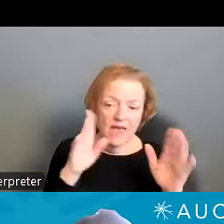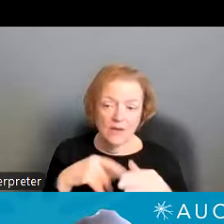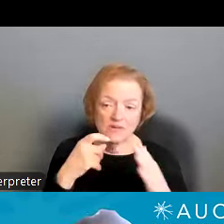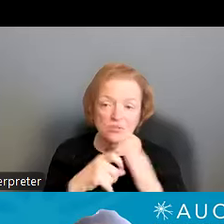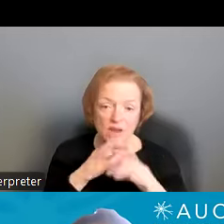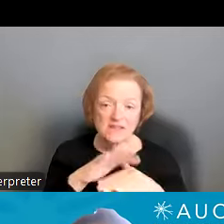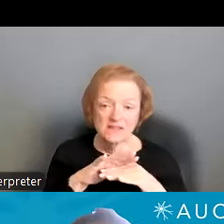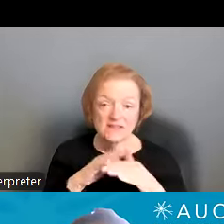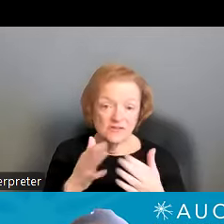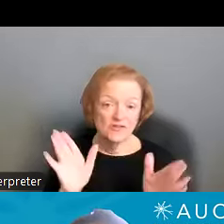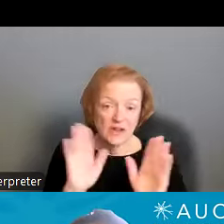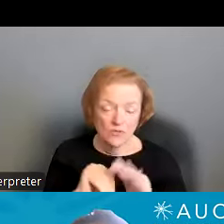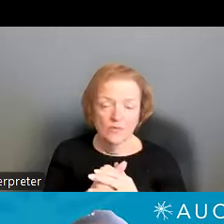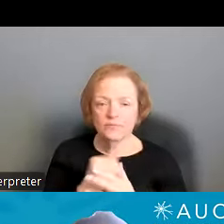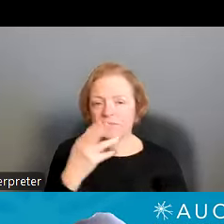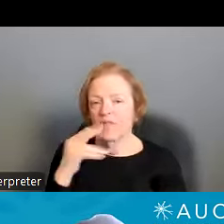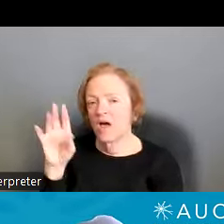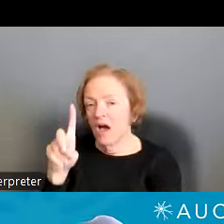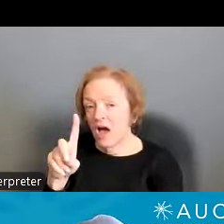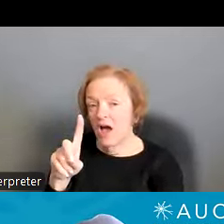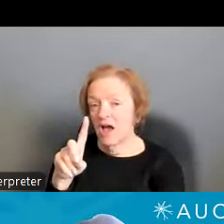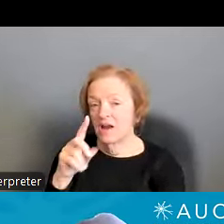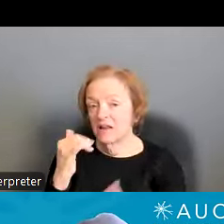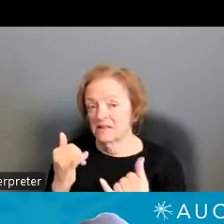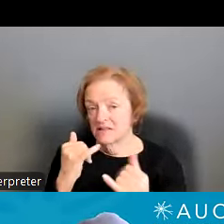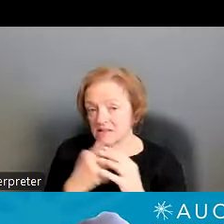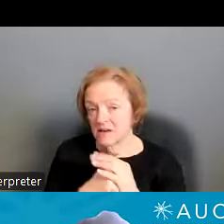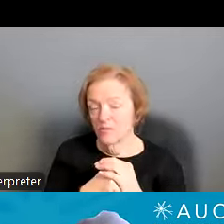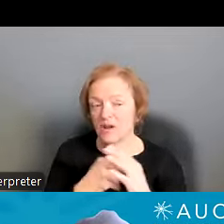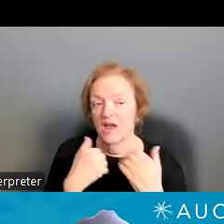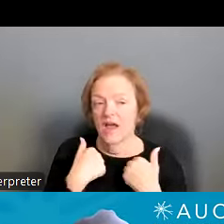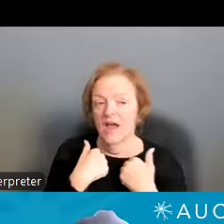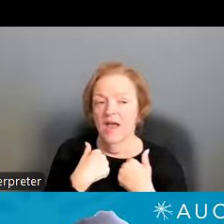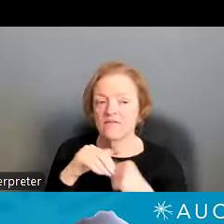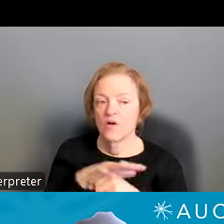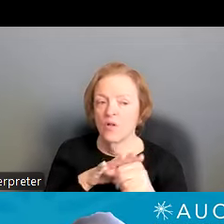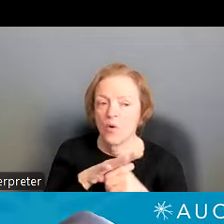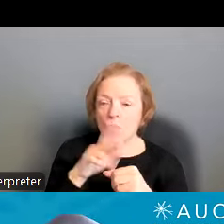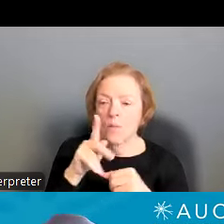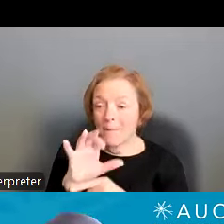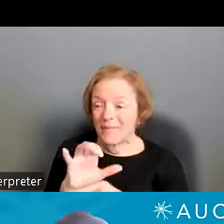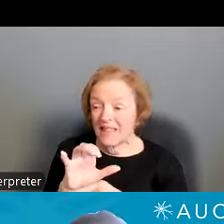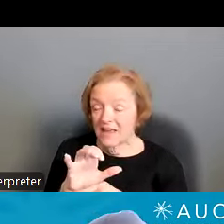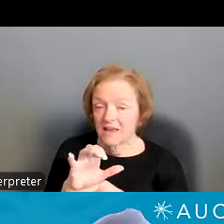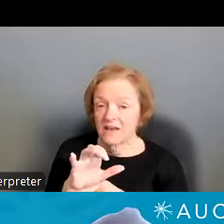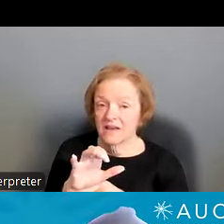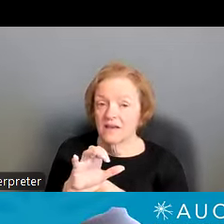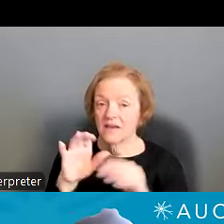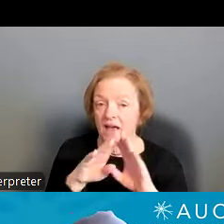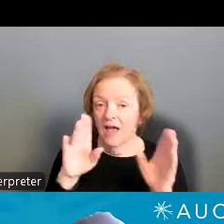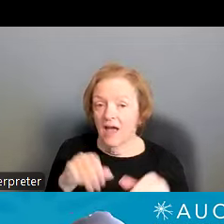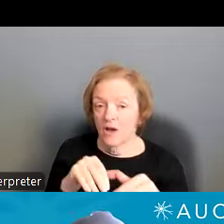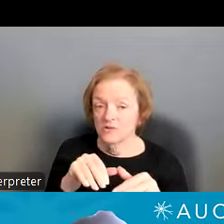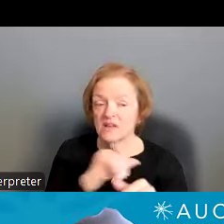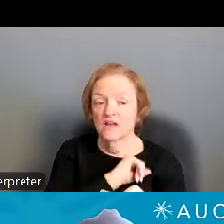HUD's existing moving to work programs have allowed a select group of local public housing authorities to experiment with employment incentives